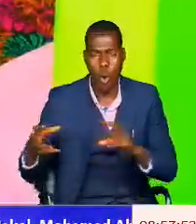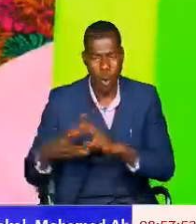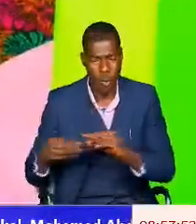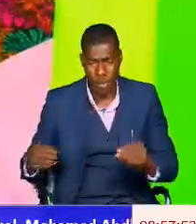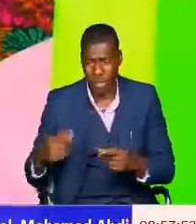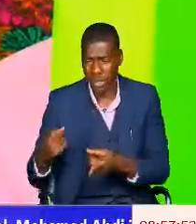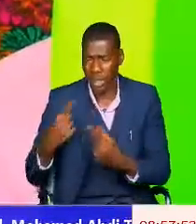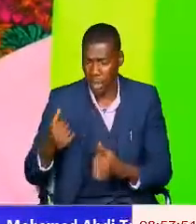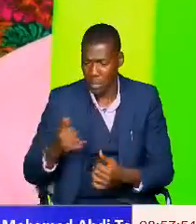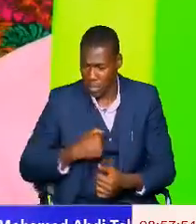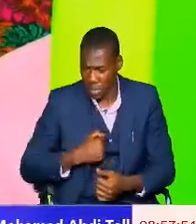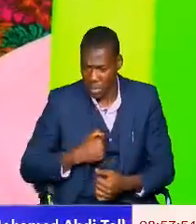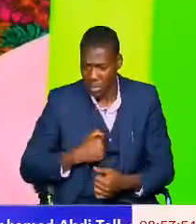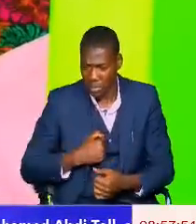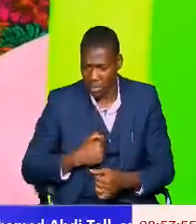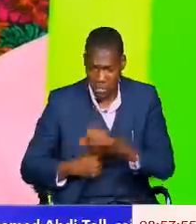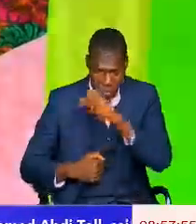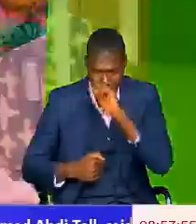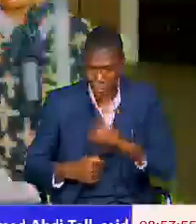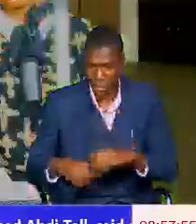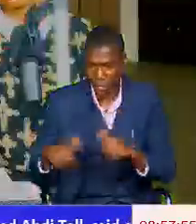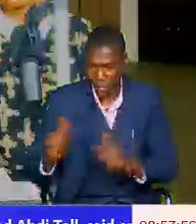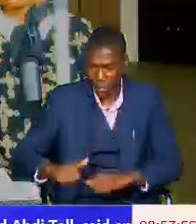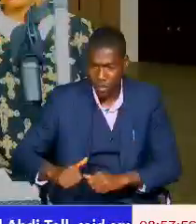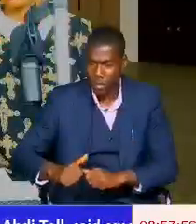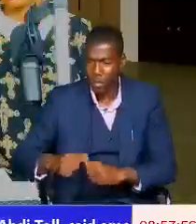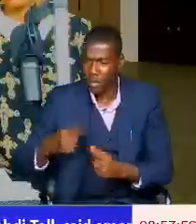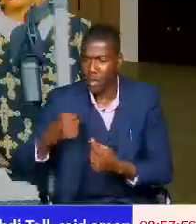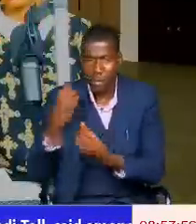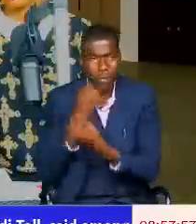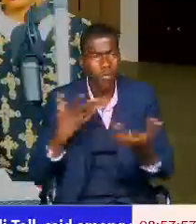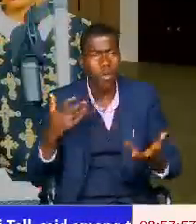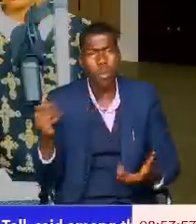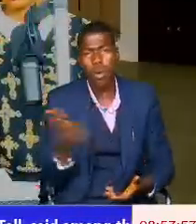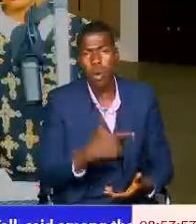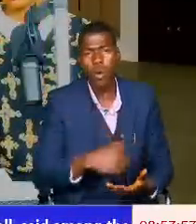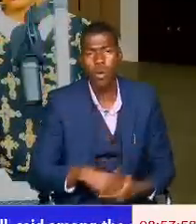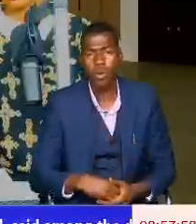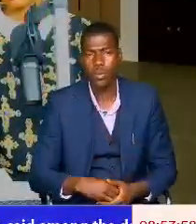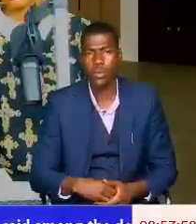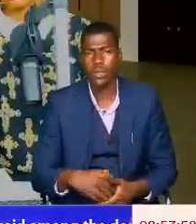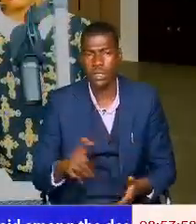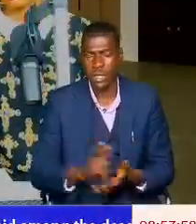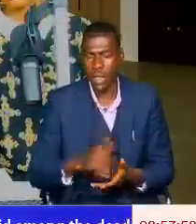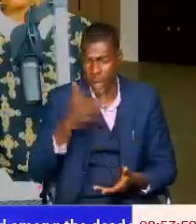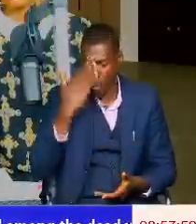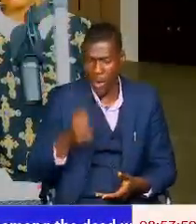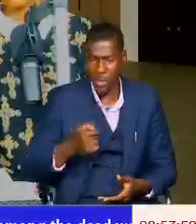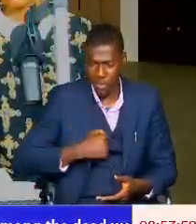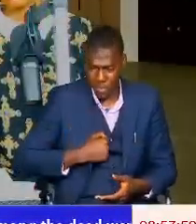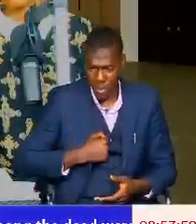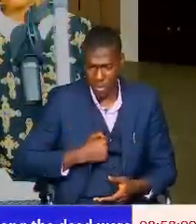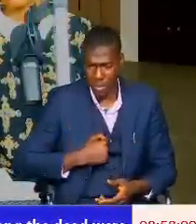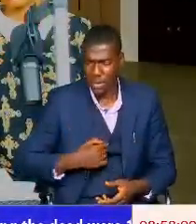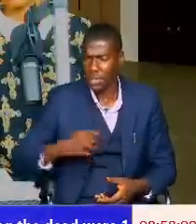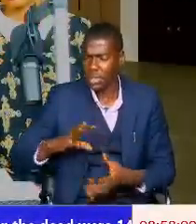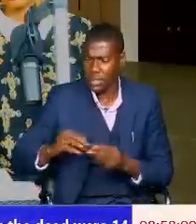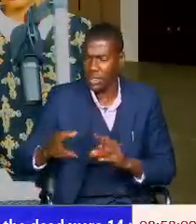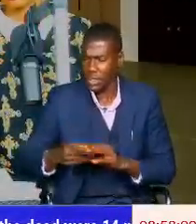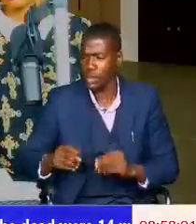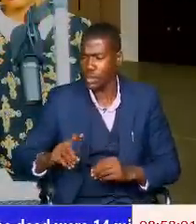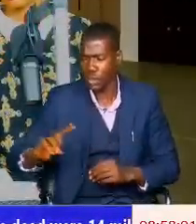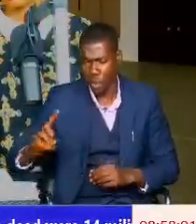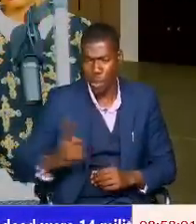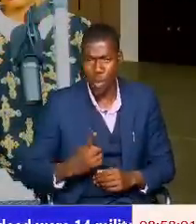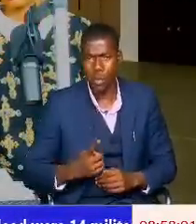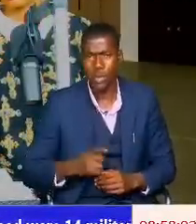world, they listen to you. If not be so, I go send you out of that place. Now, waiting make, I say, make you come because I won't make the whole world help you. This